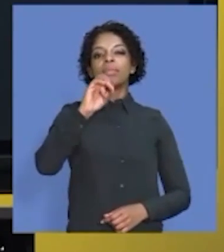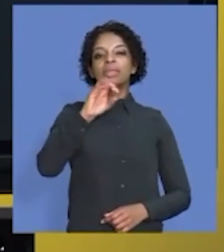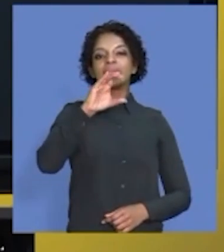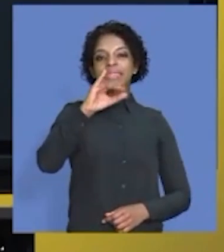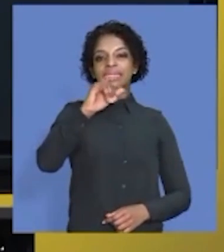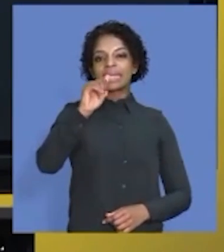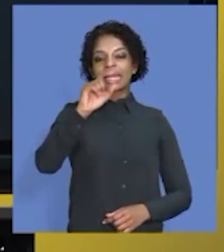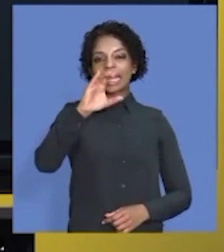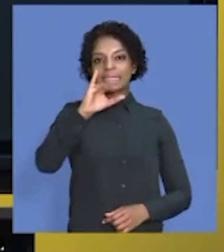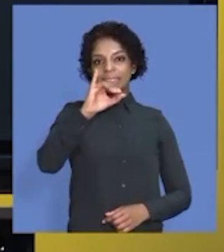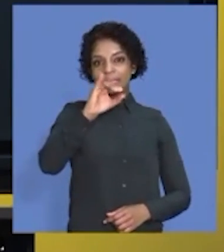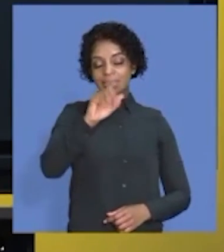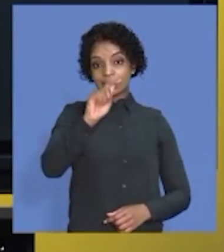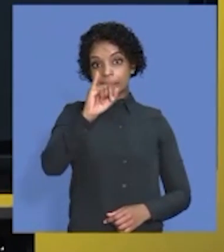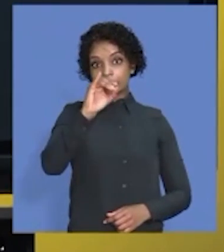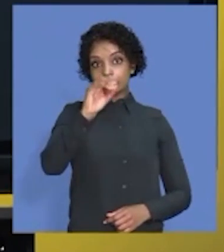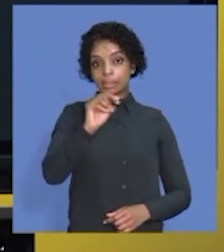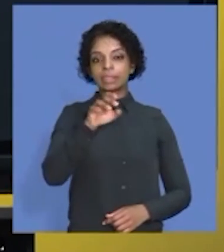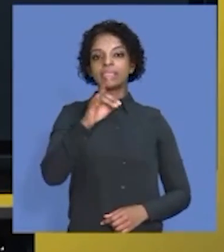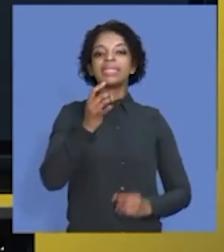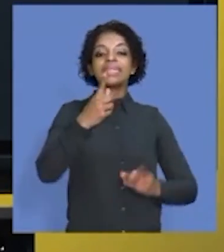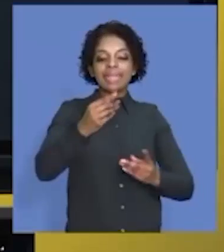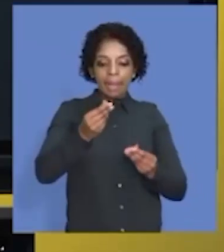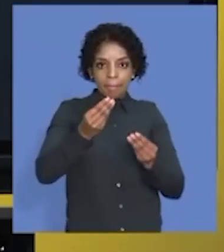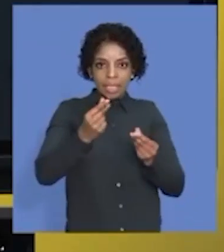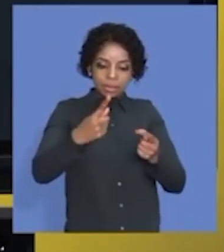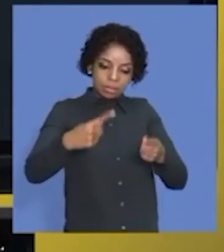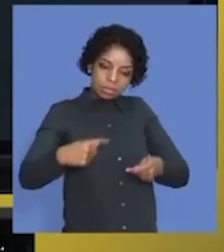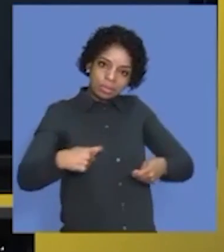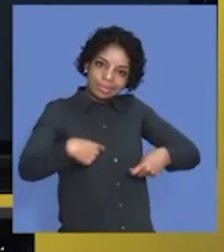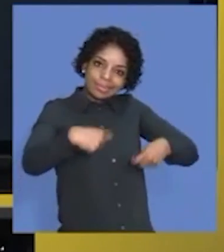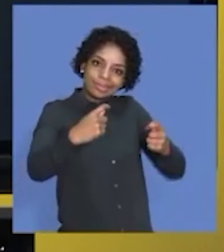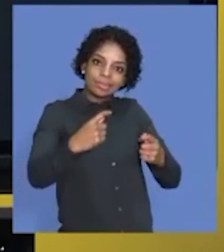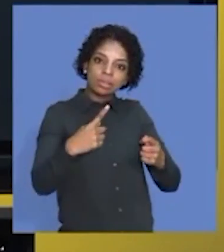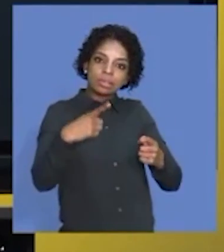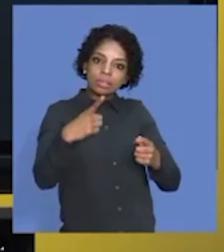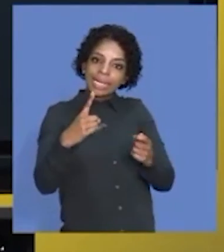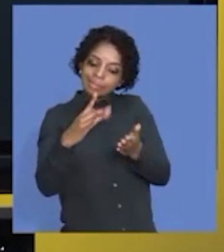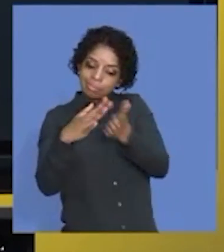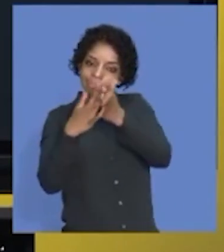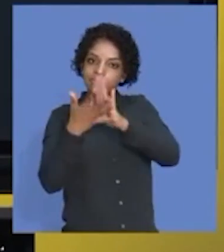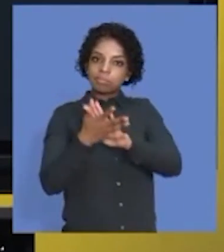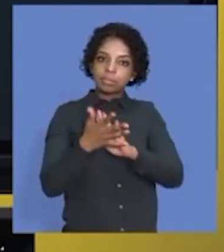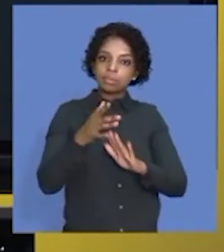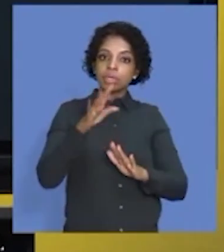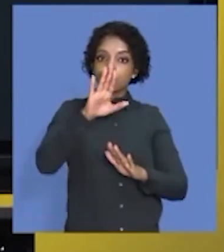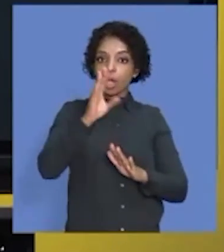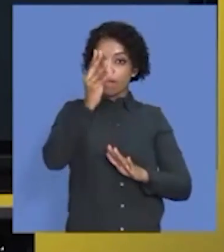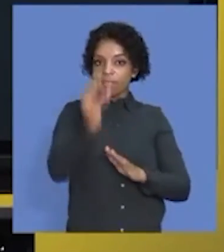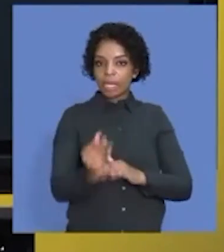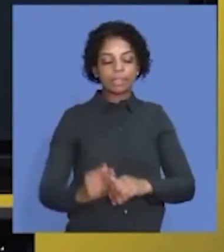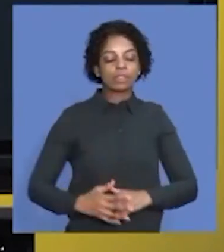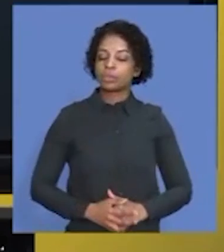an imputed expense. It's an expense that does not affect the flow of funds. That